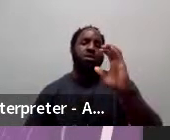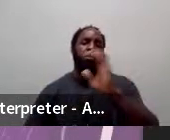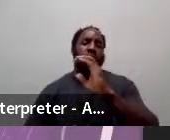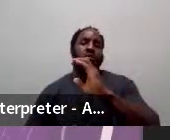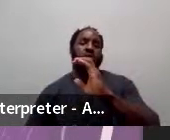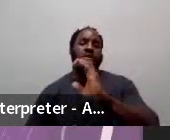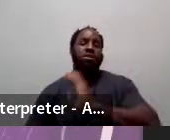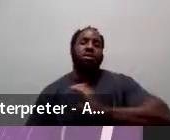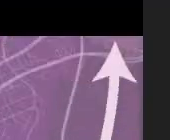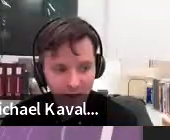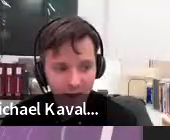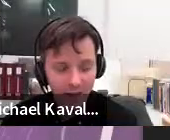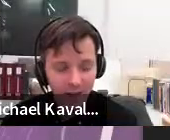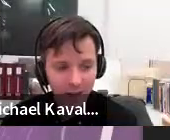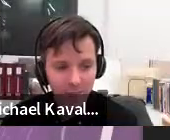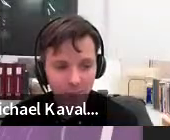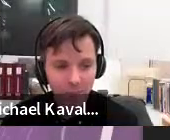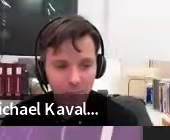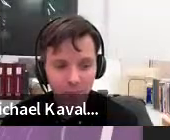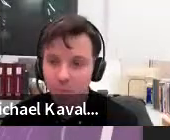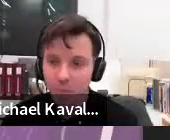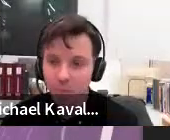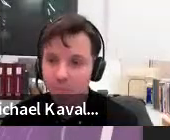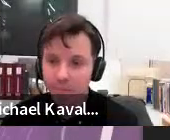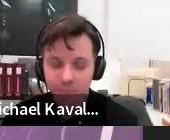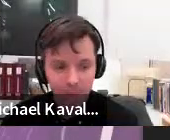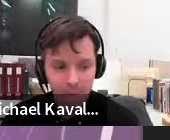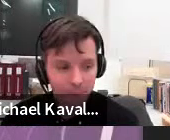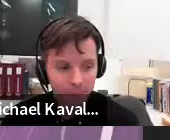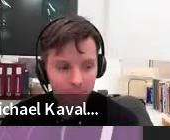Councilmember Marjorie Velasquez.